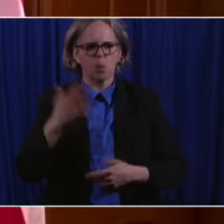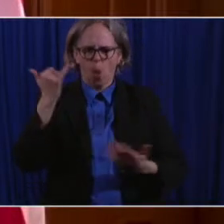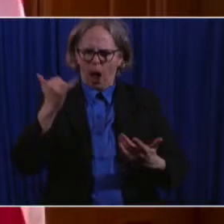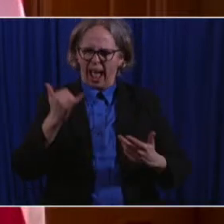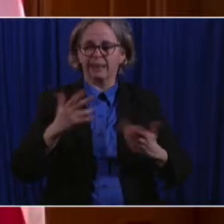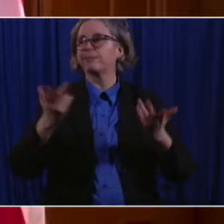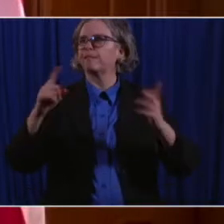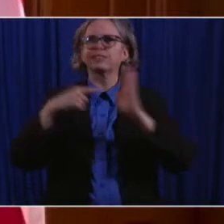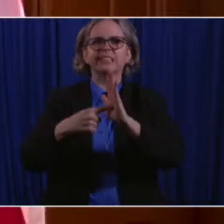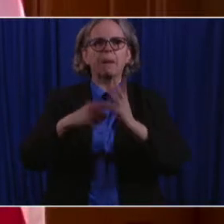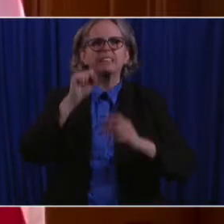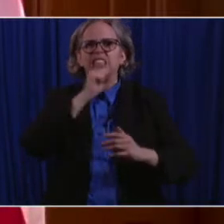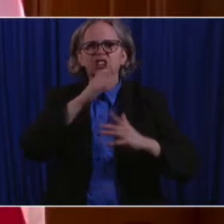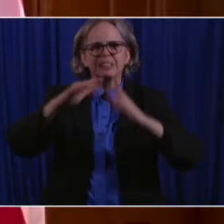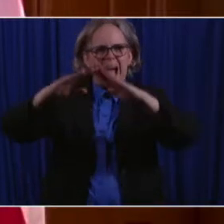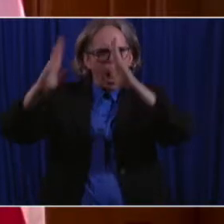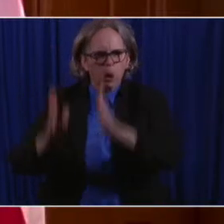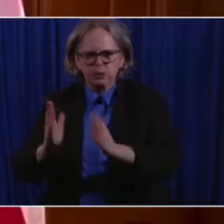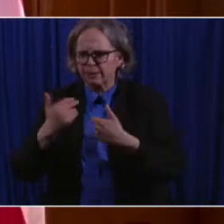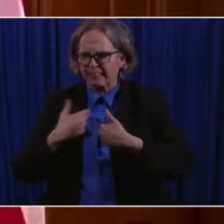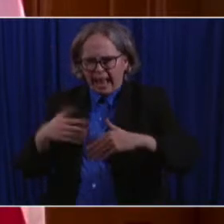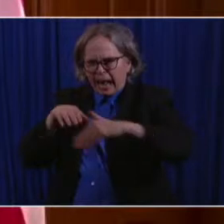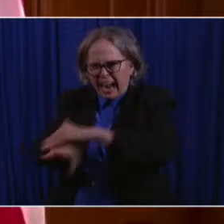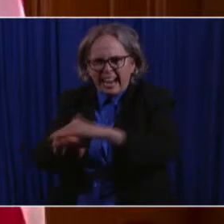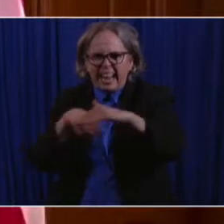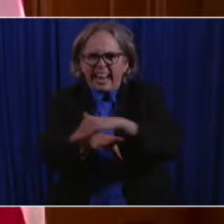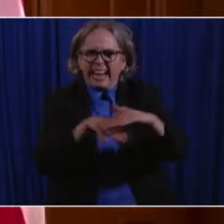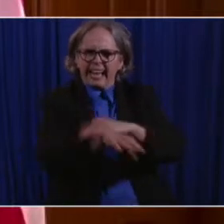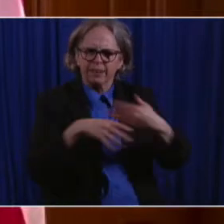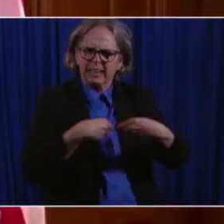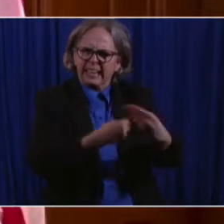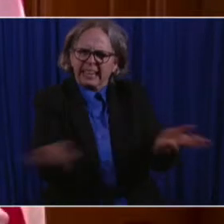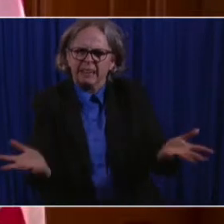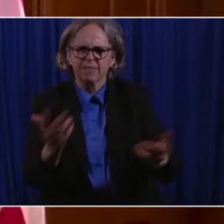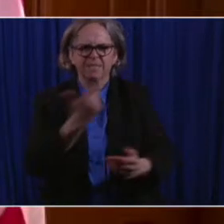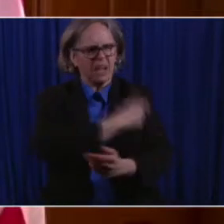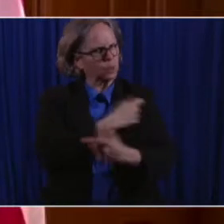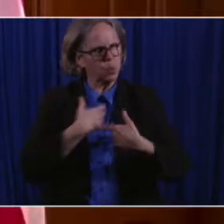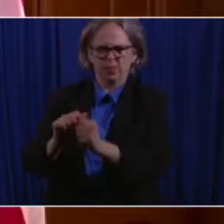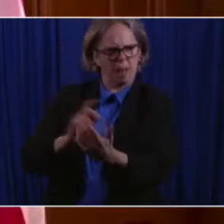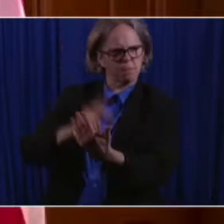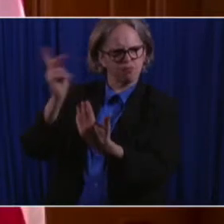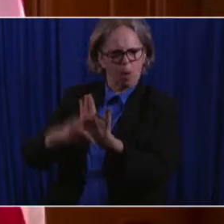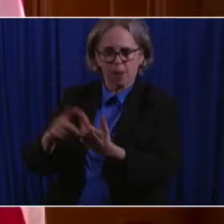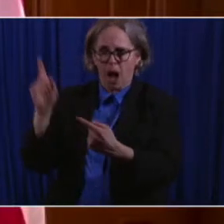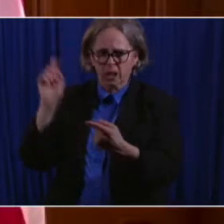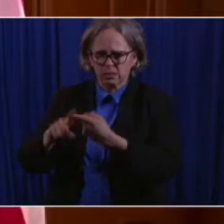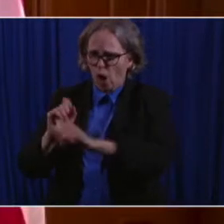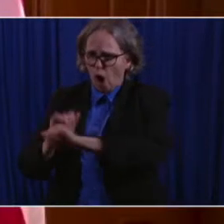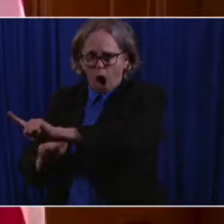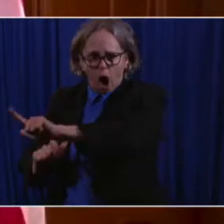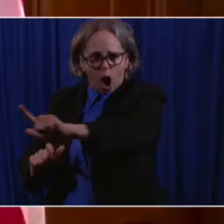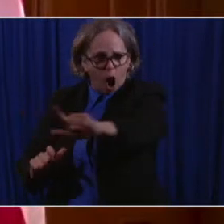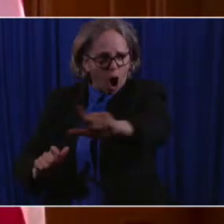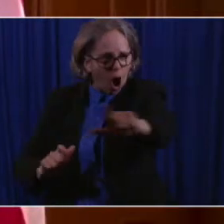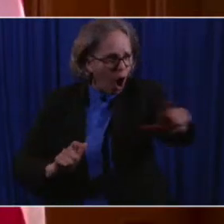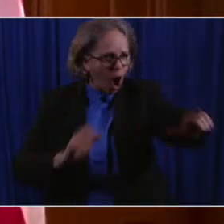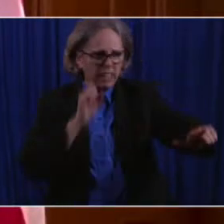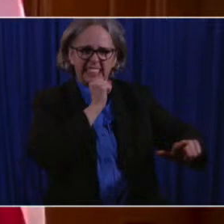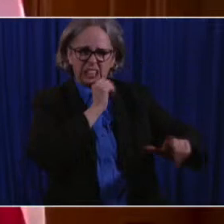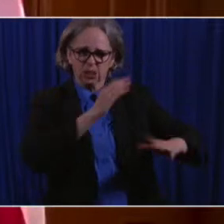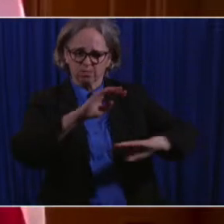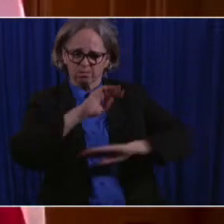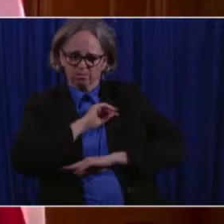we have a long way to go, but we're going to continue to work through those. And so if individuals have not out, it makes it